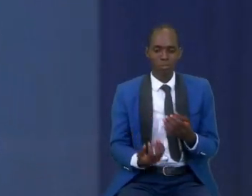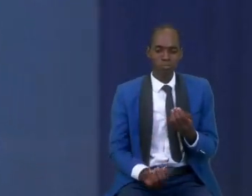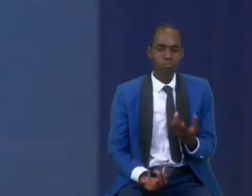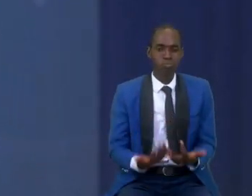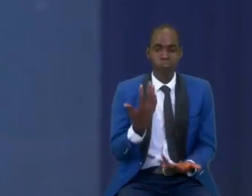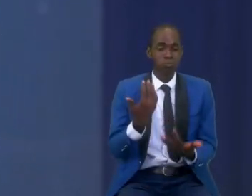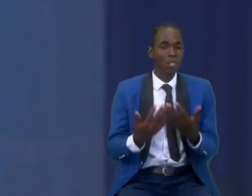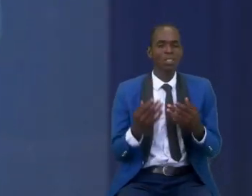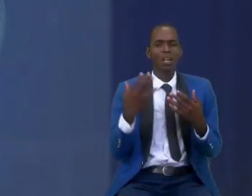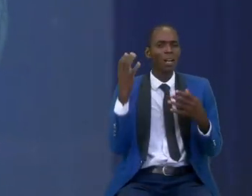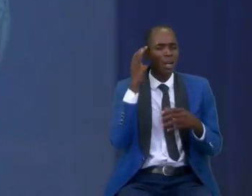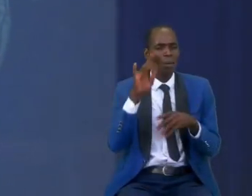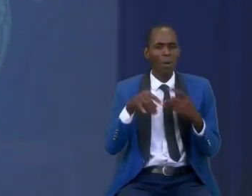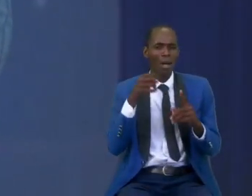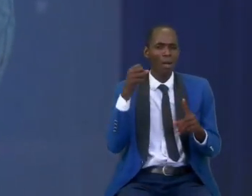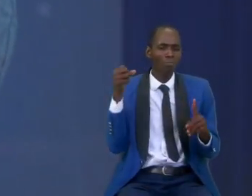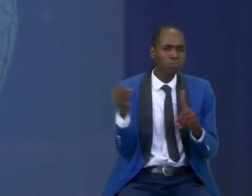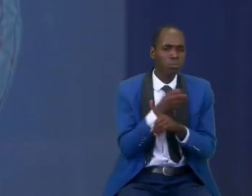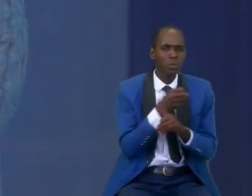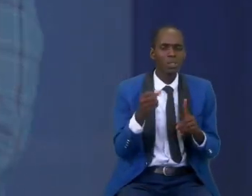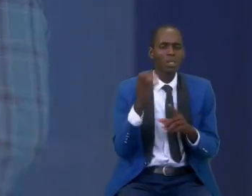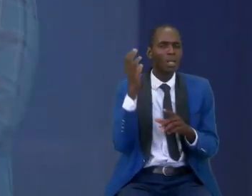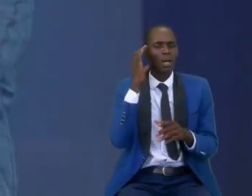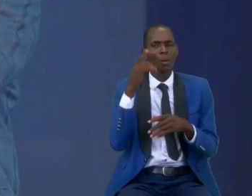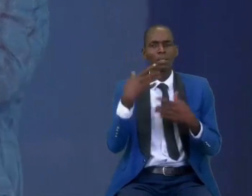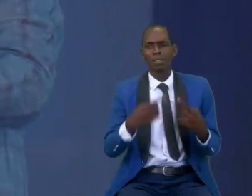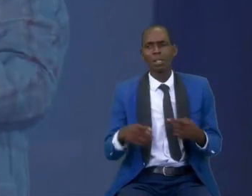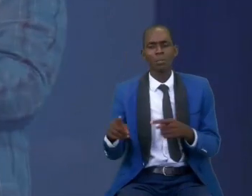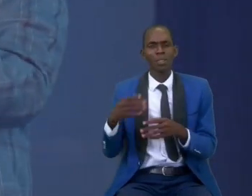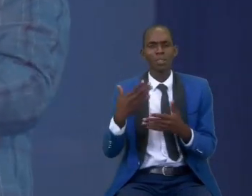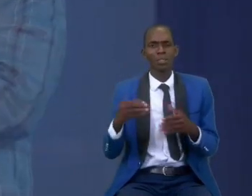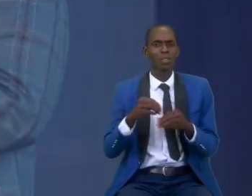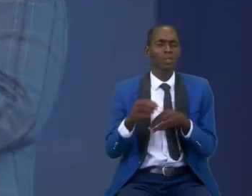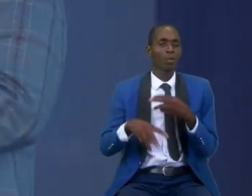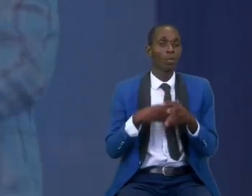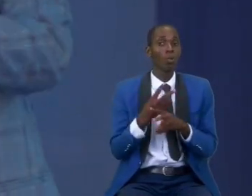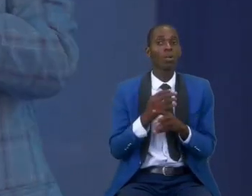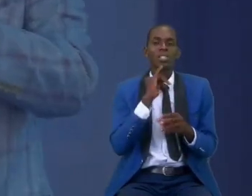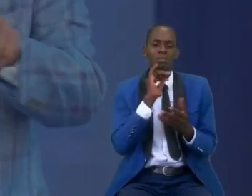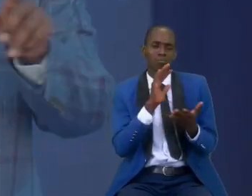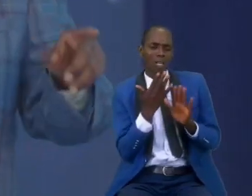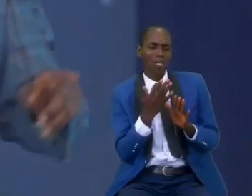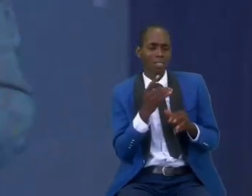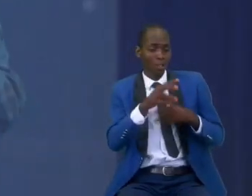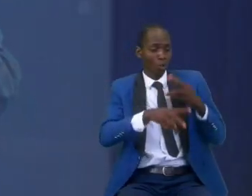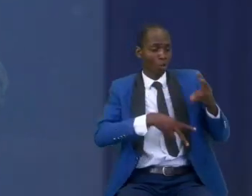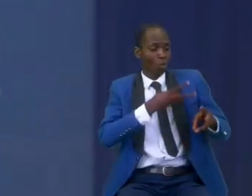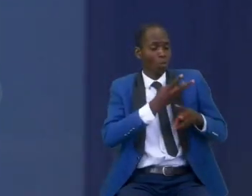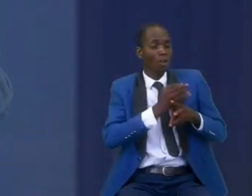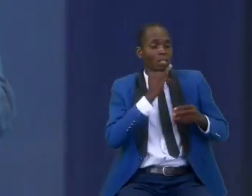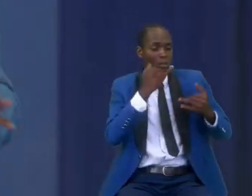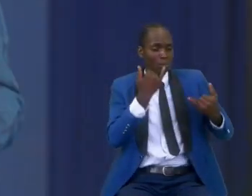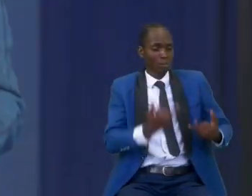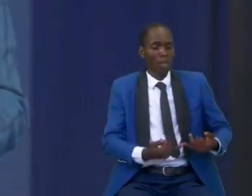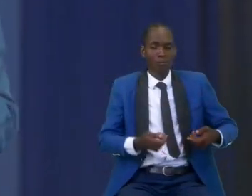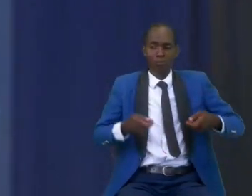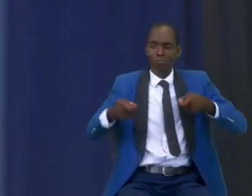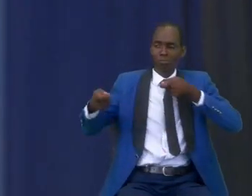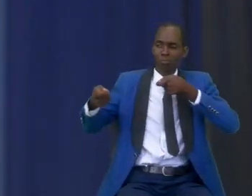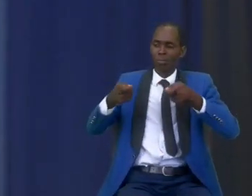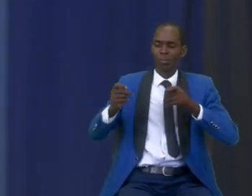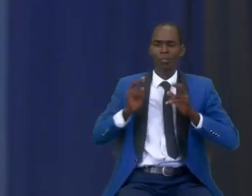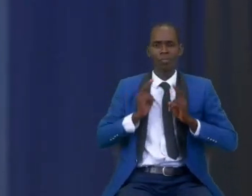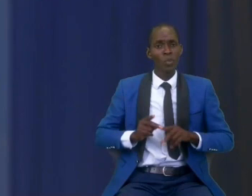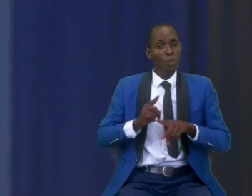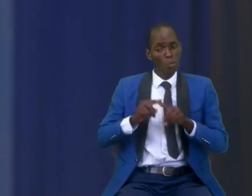is now having dominion over man. But man was created that will have dominion over the fish of the